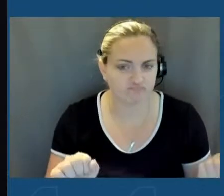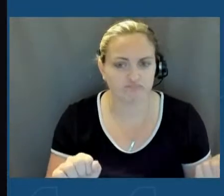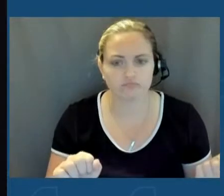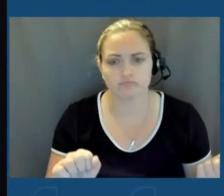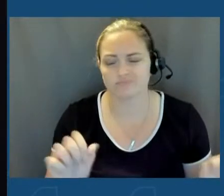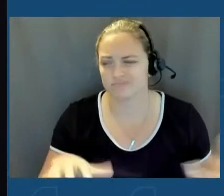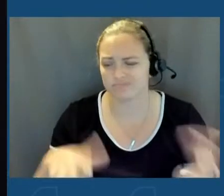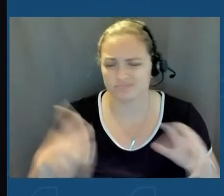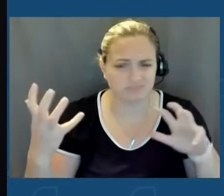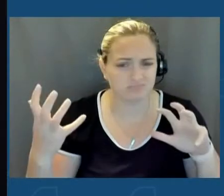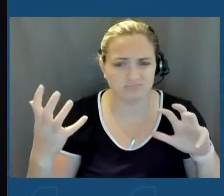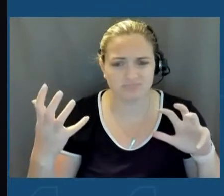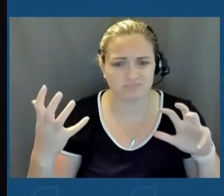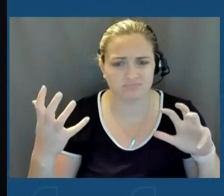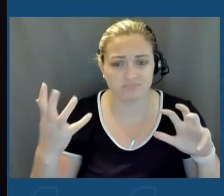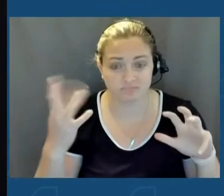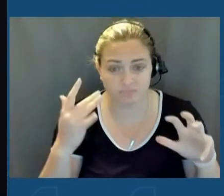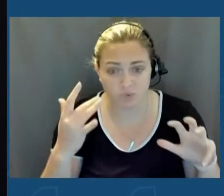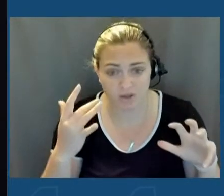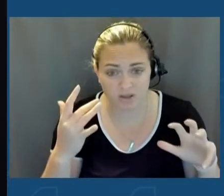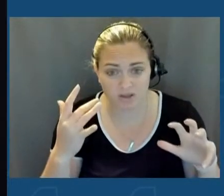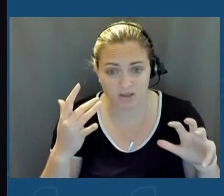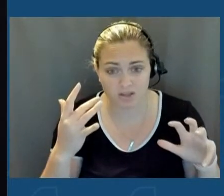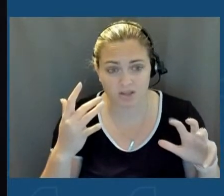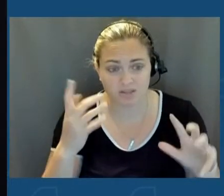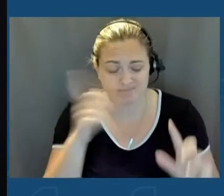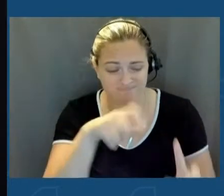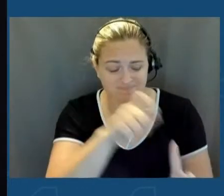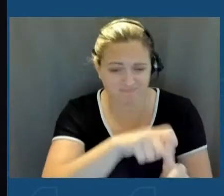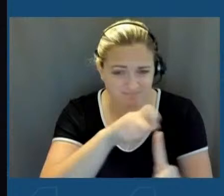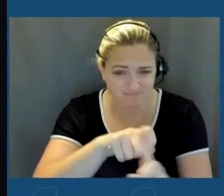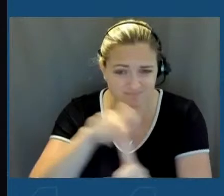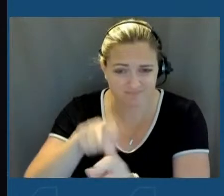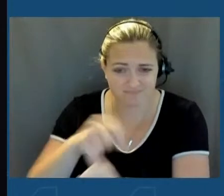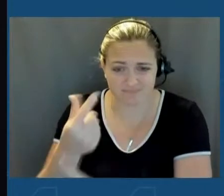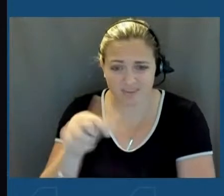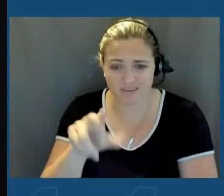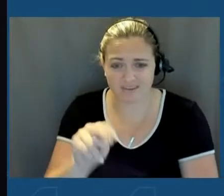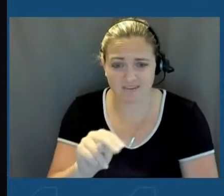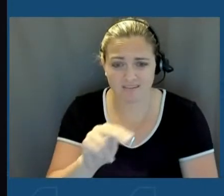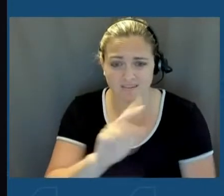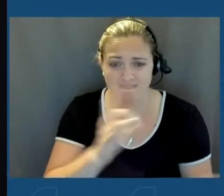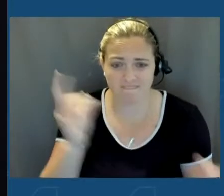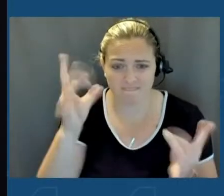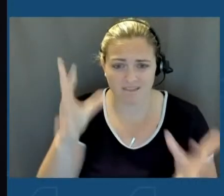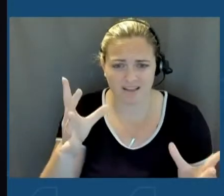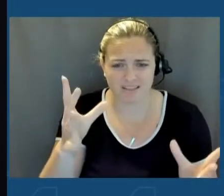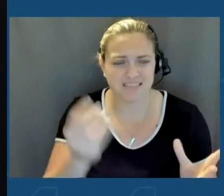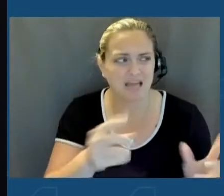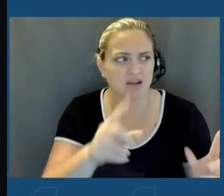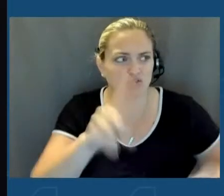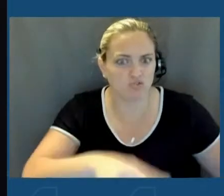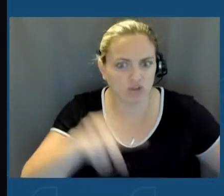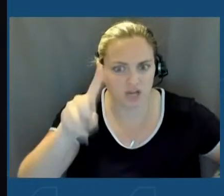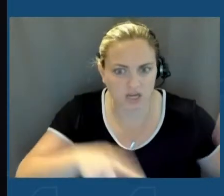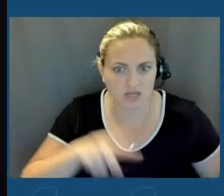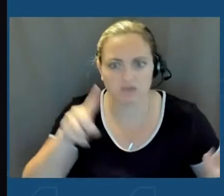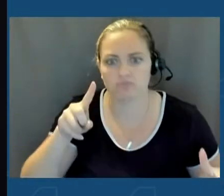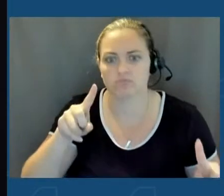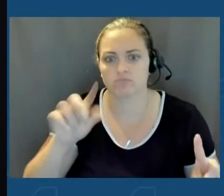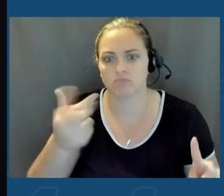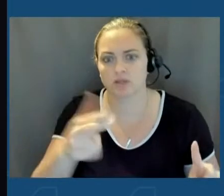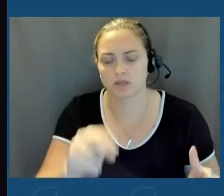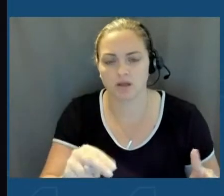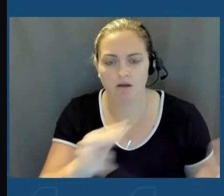shattered, because of targeted gun violence, but also the random gun violence that occurs on our streets every